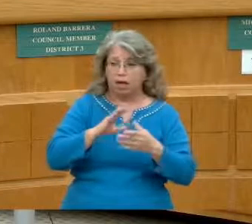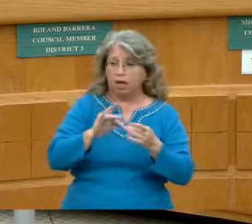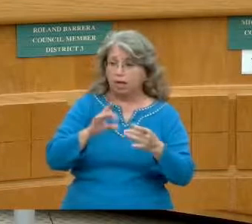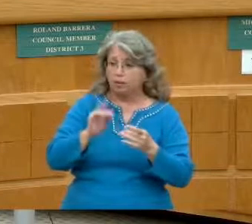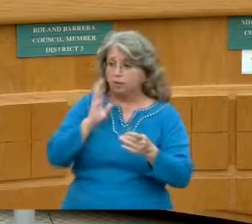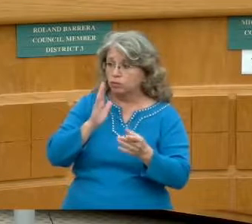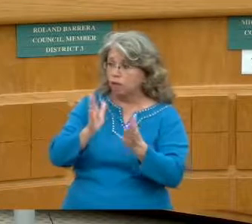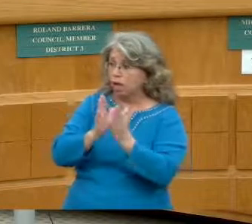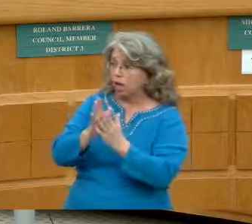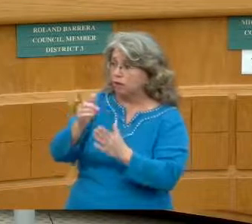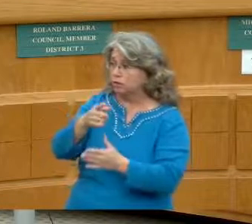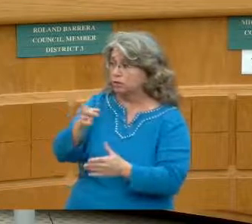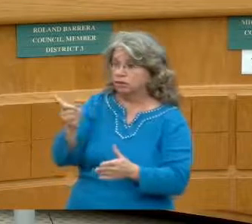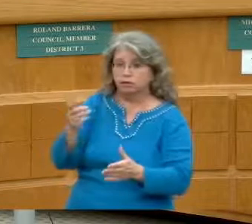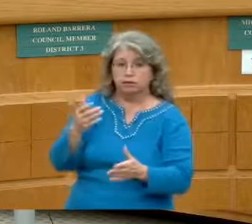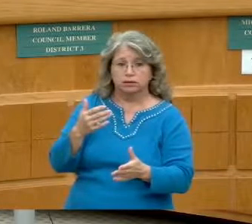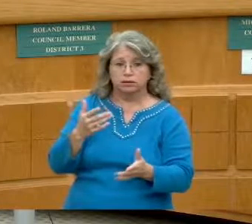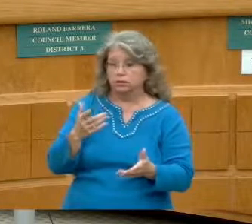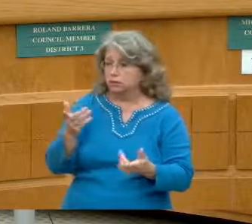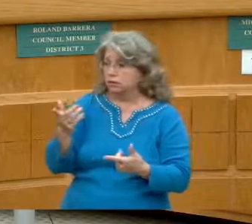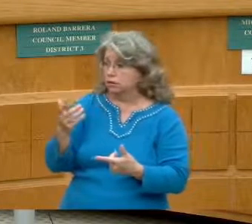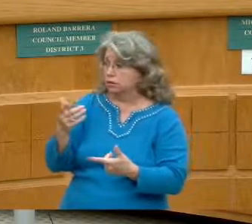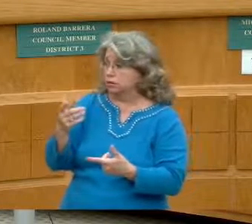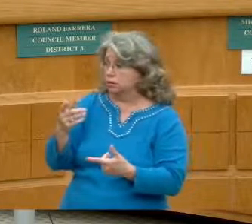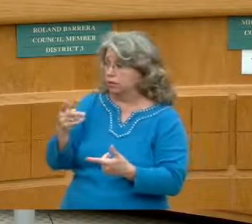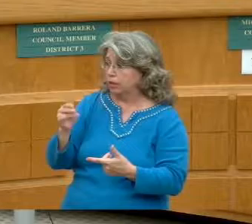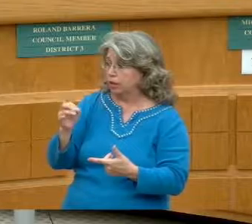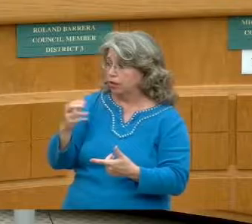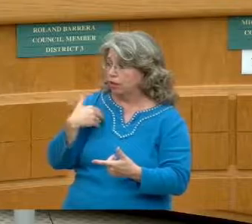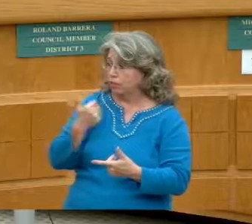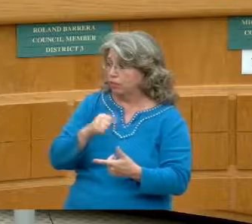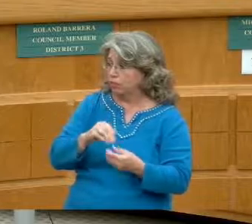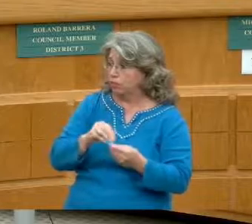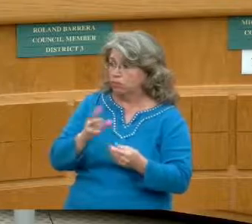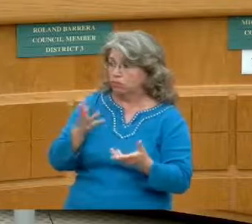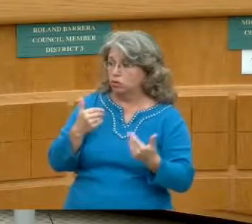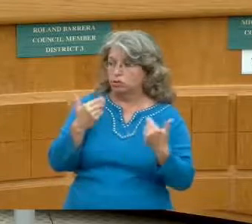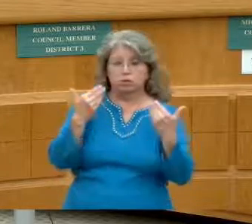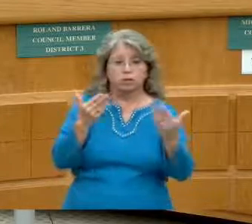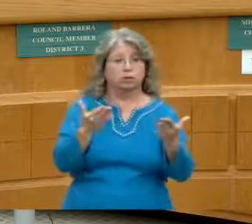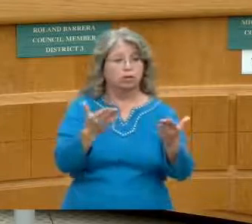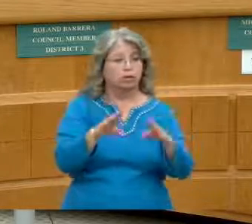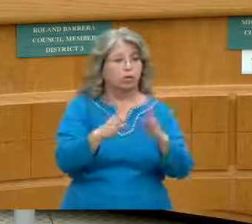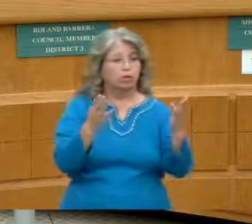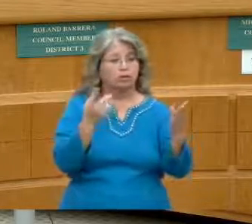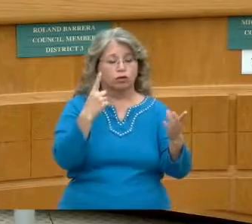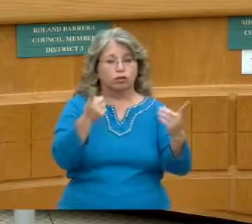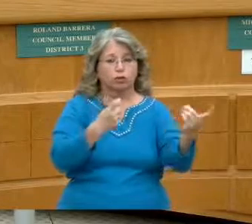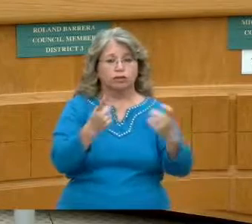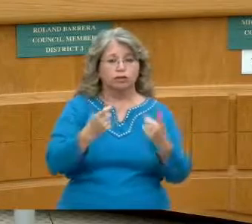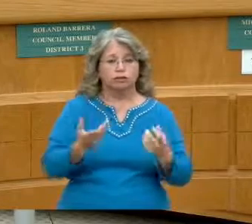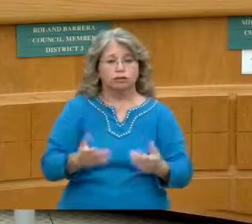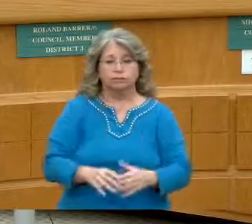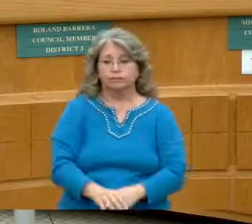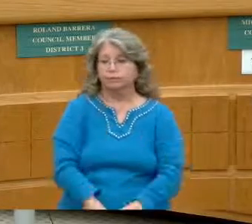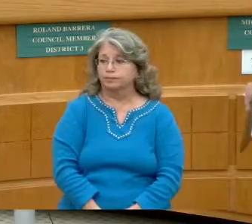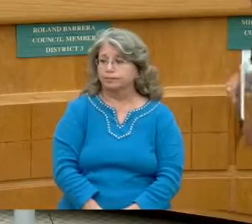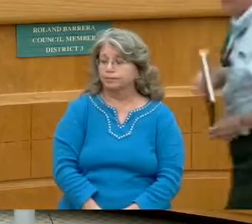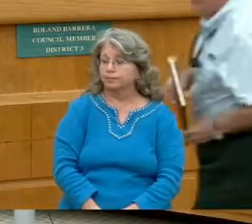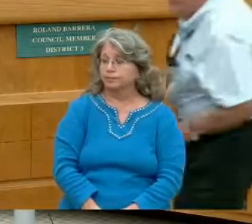have any questions. Or do you have any follow-up comments? All right. And so,